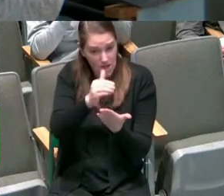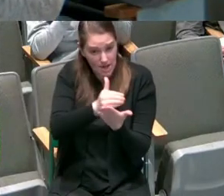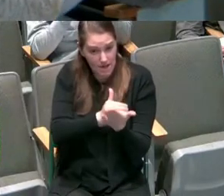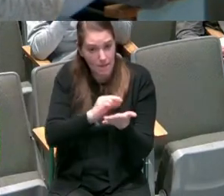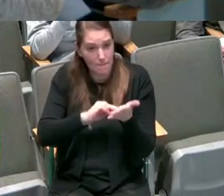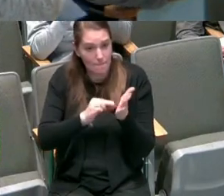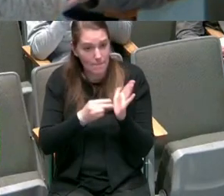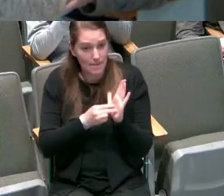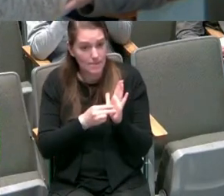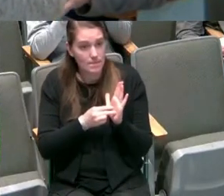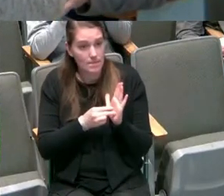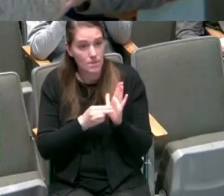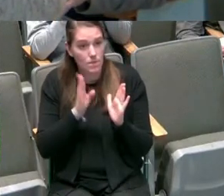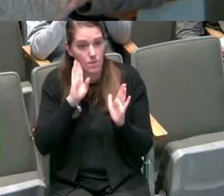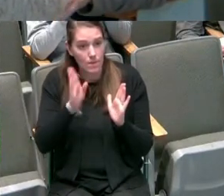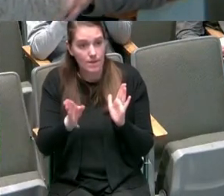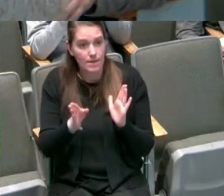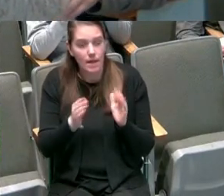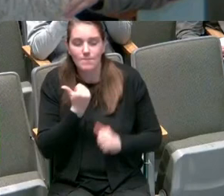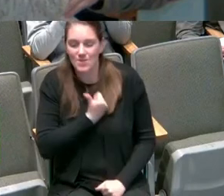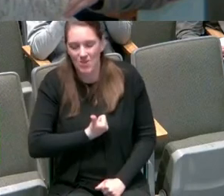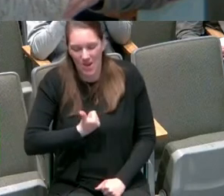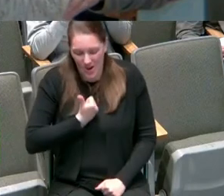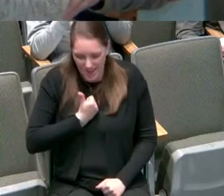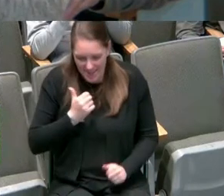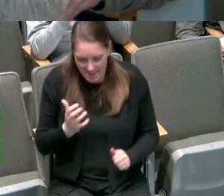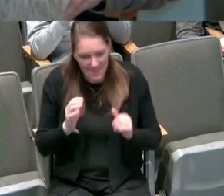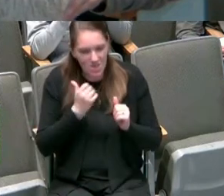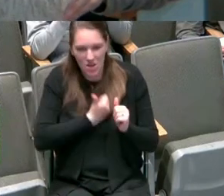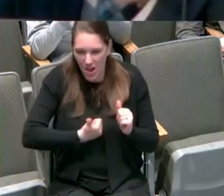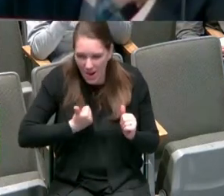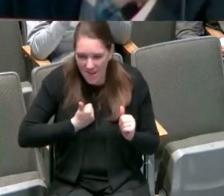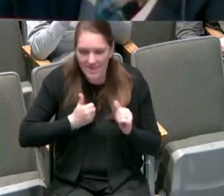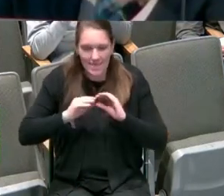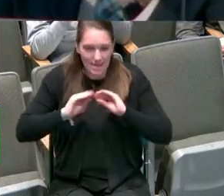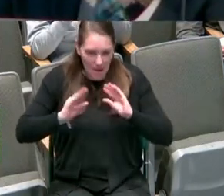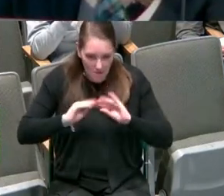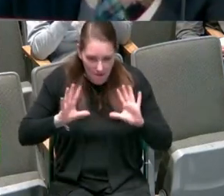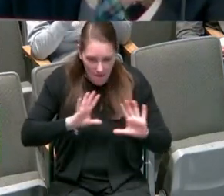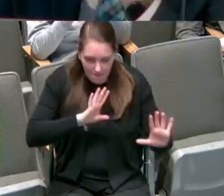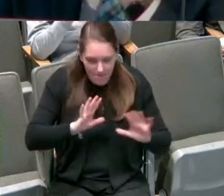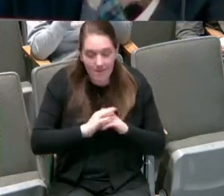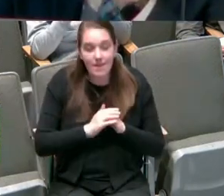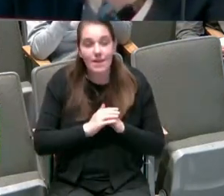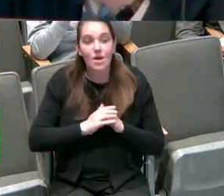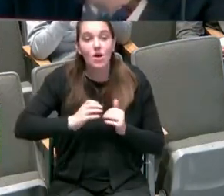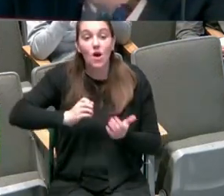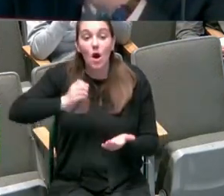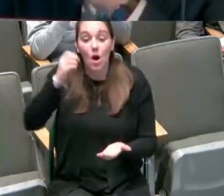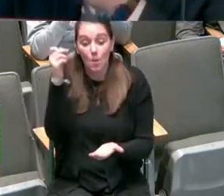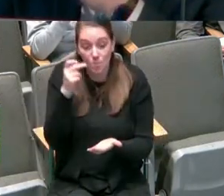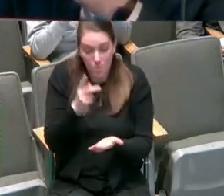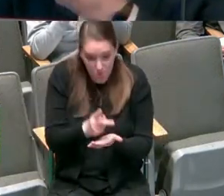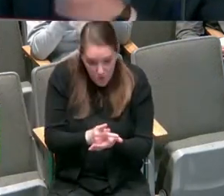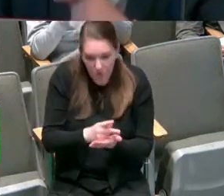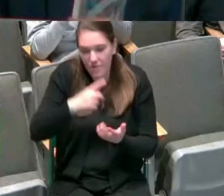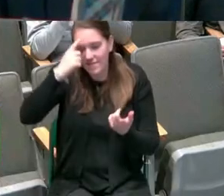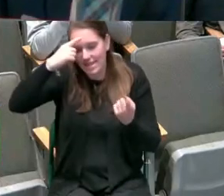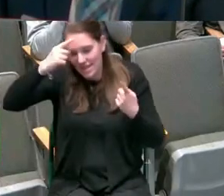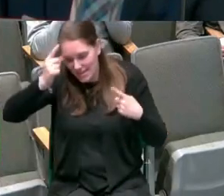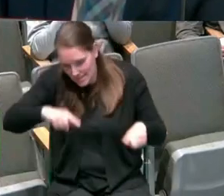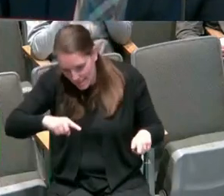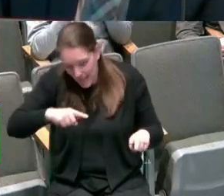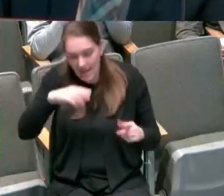will not sorry approve the consent agenda